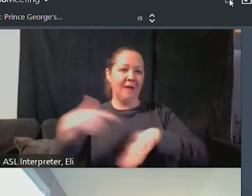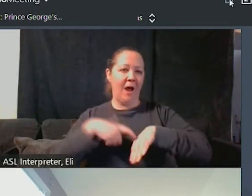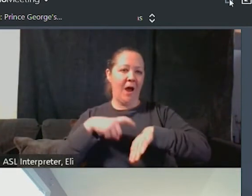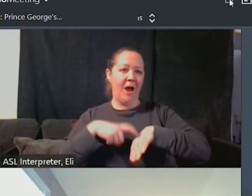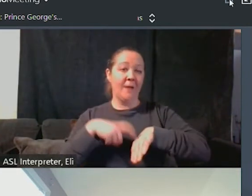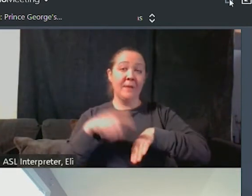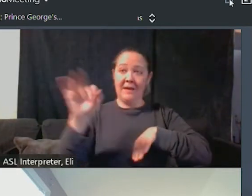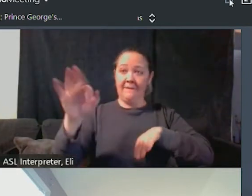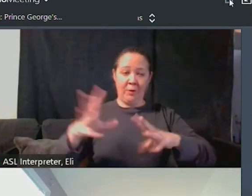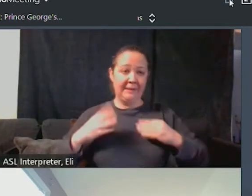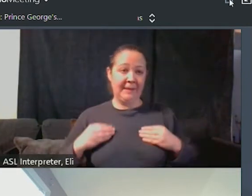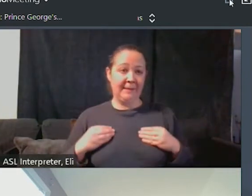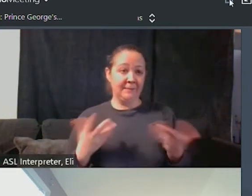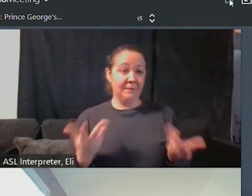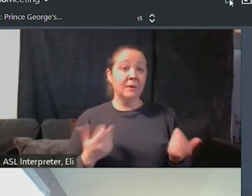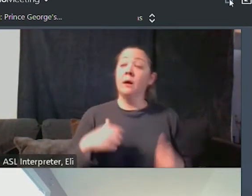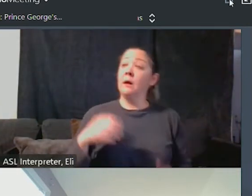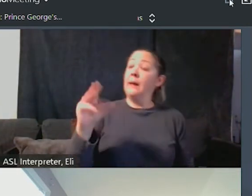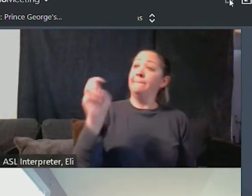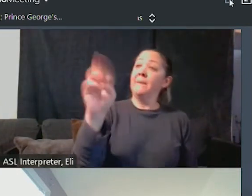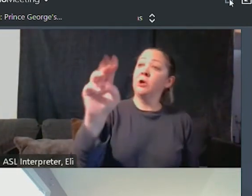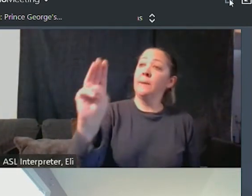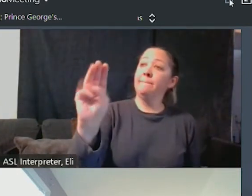that. Mr. McCarthy, is there anything you care to add?